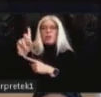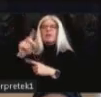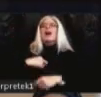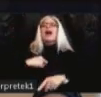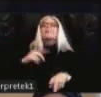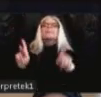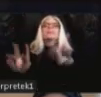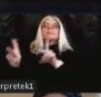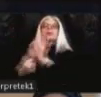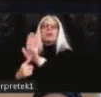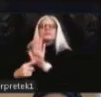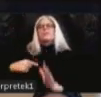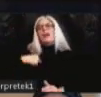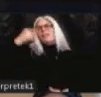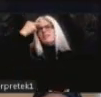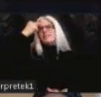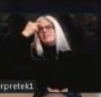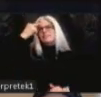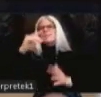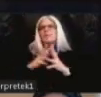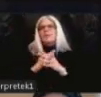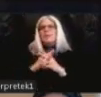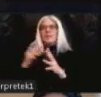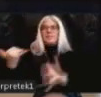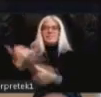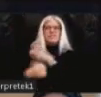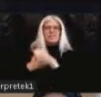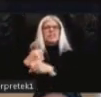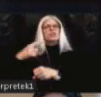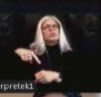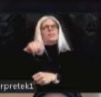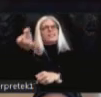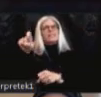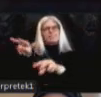that this here needs to be reviewed by the mayor and the staff.